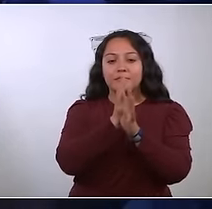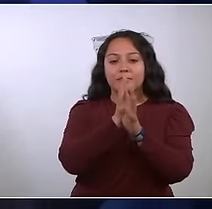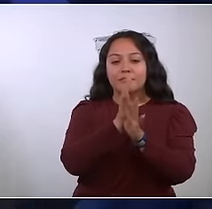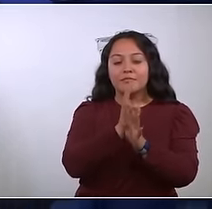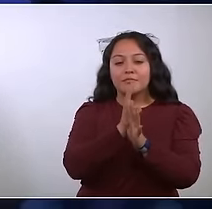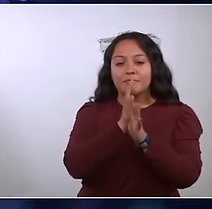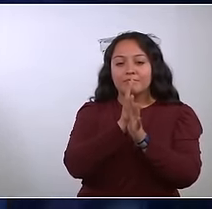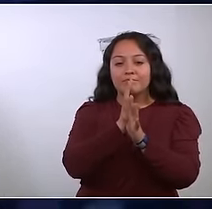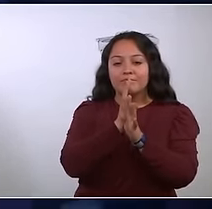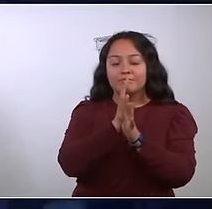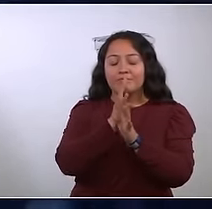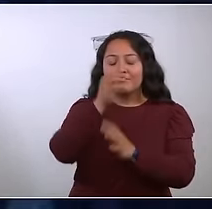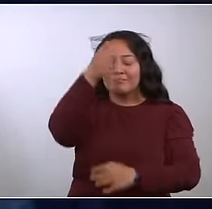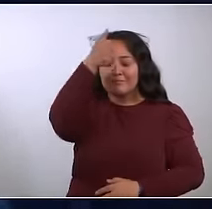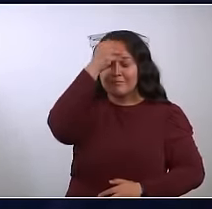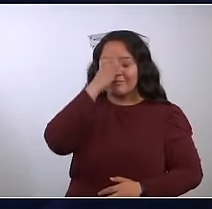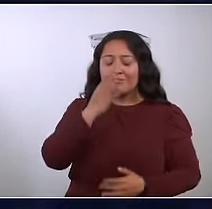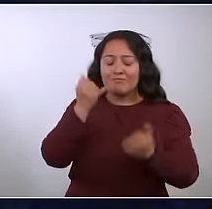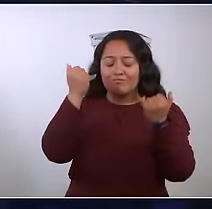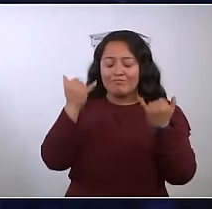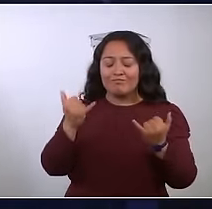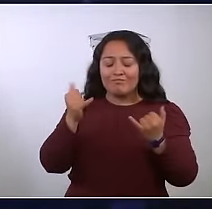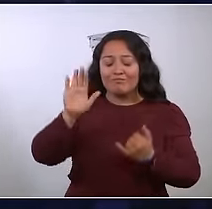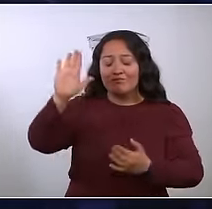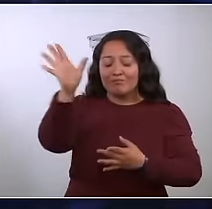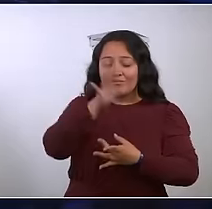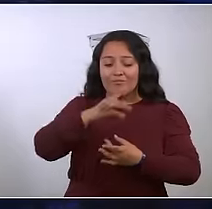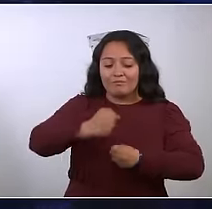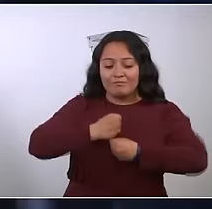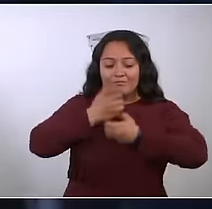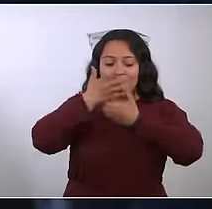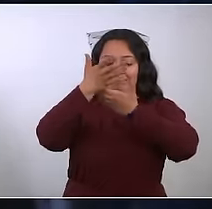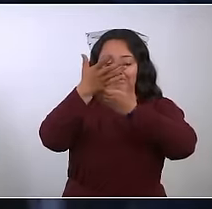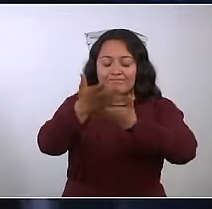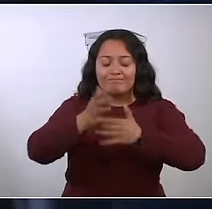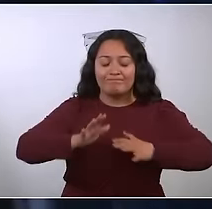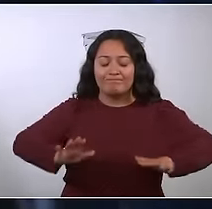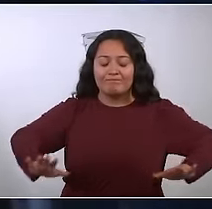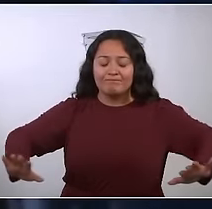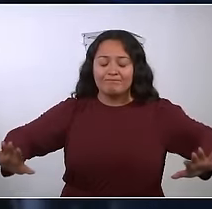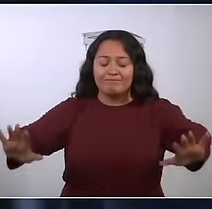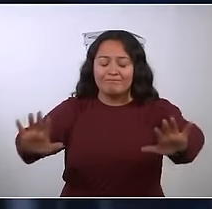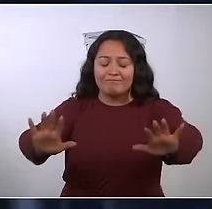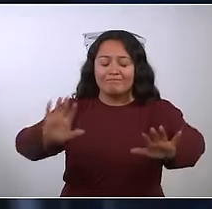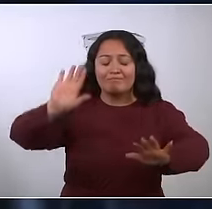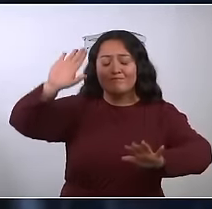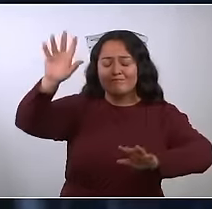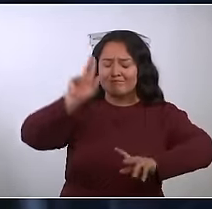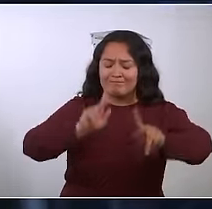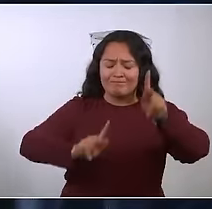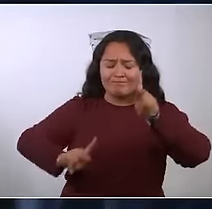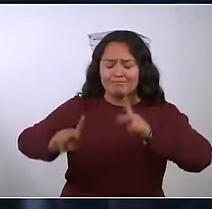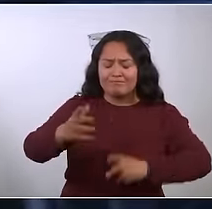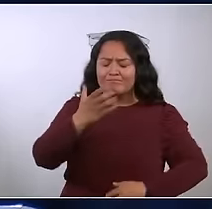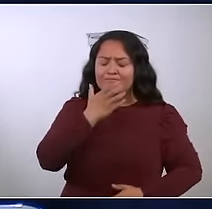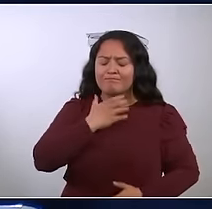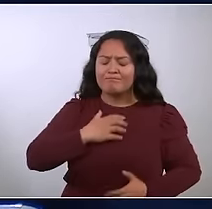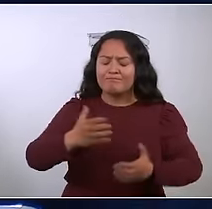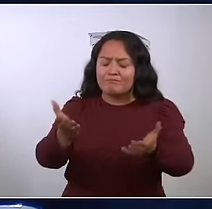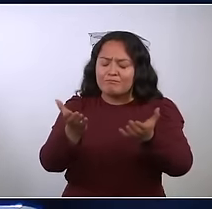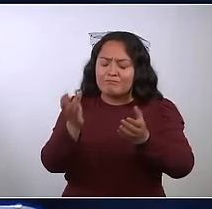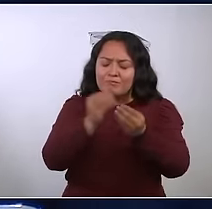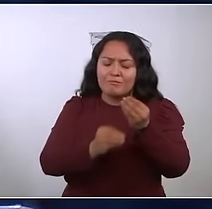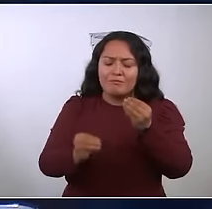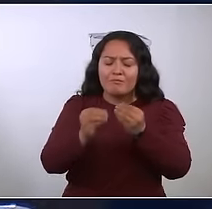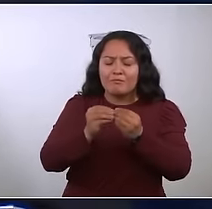Padre, derrama tu presencia en este lugar. Father, pour out of your presence Padre, in this place. Tu pueblo está con una hambre because en esta your people hora. Are with a hunger in this hour.